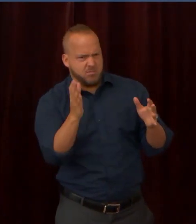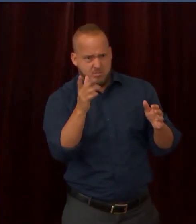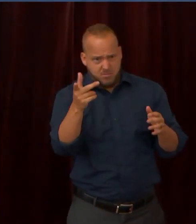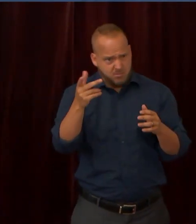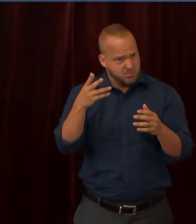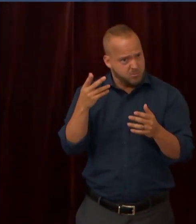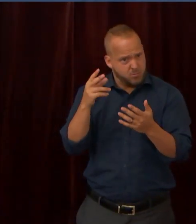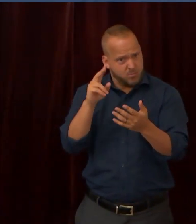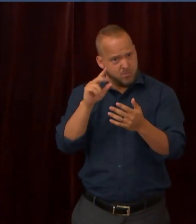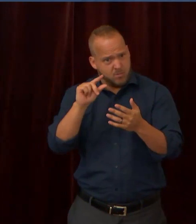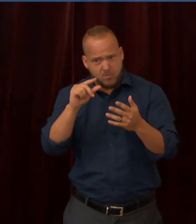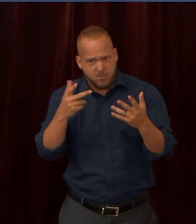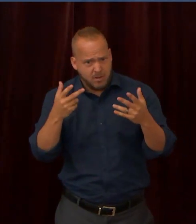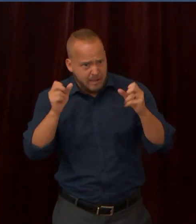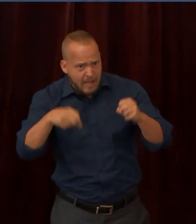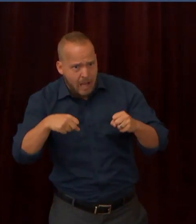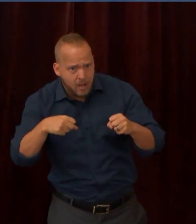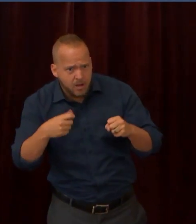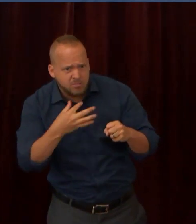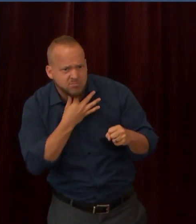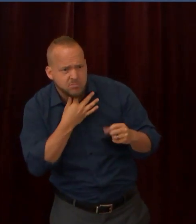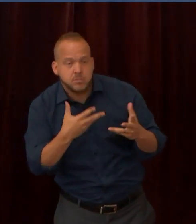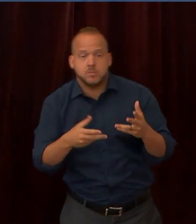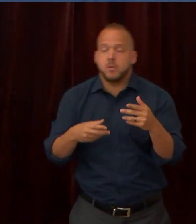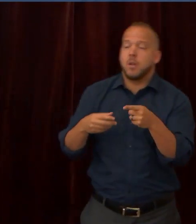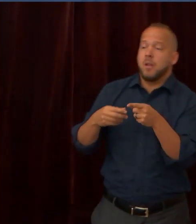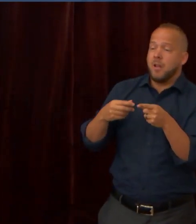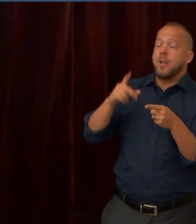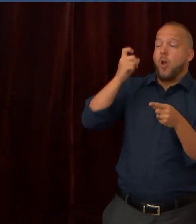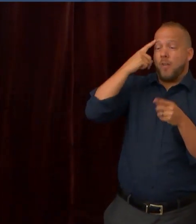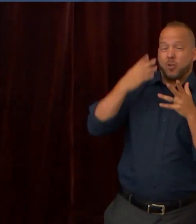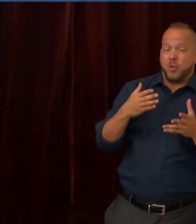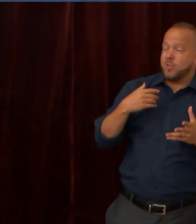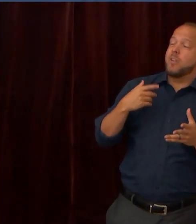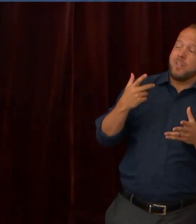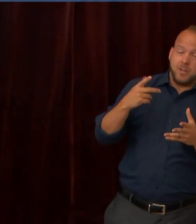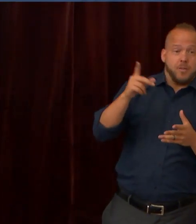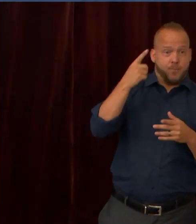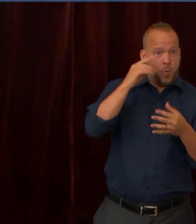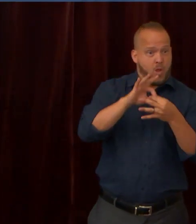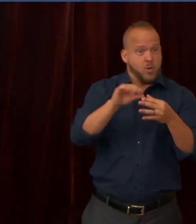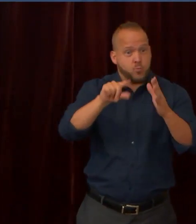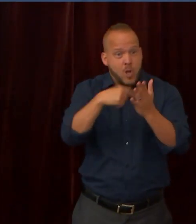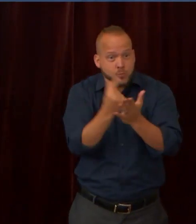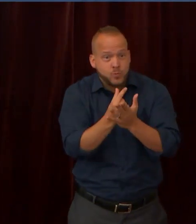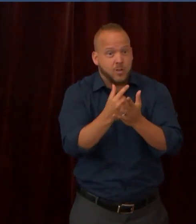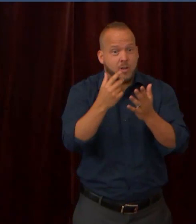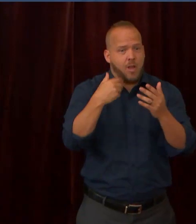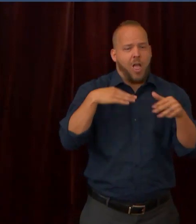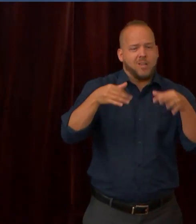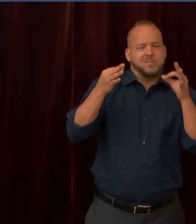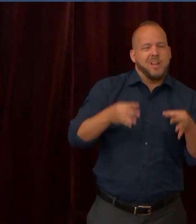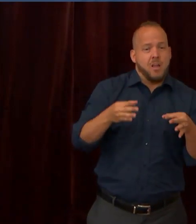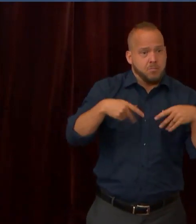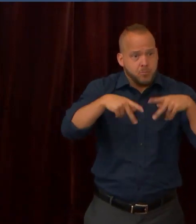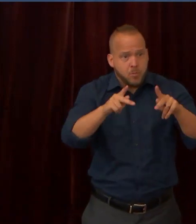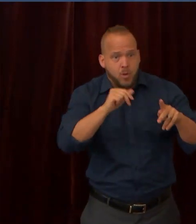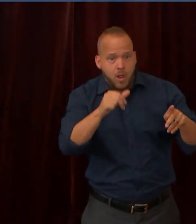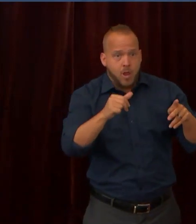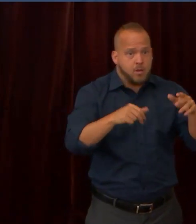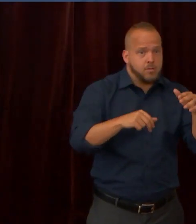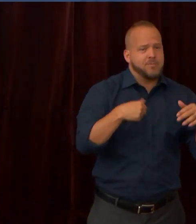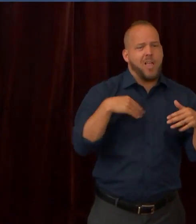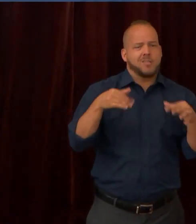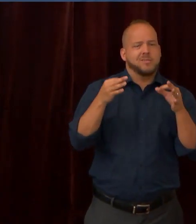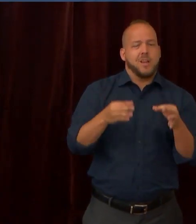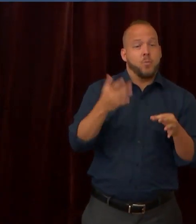reason is that religion is constitutionally protected for the free exercise of it, and